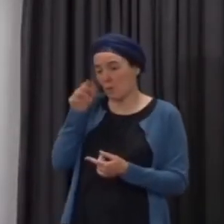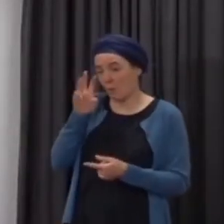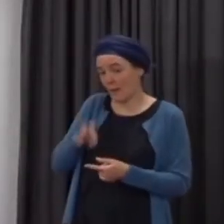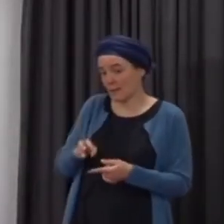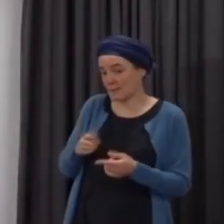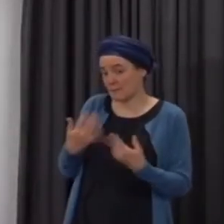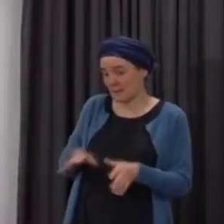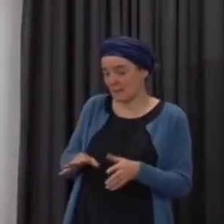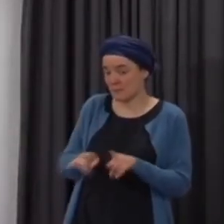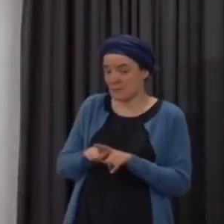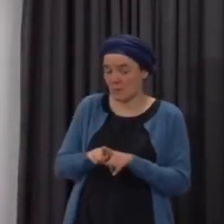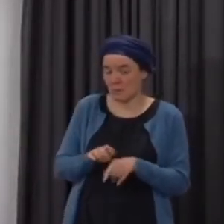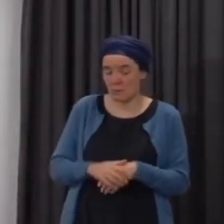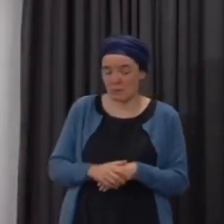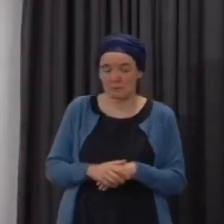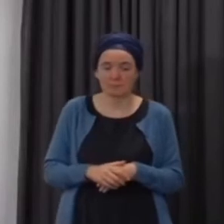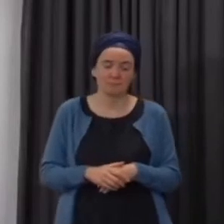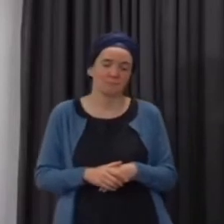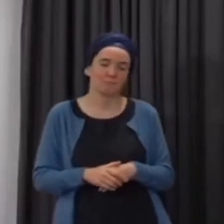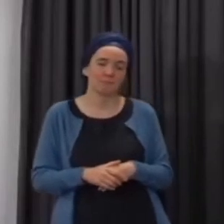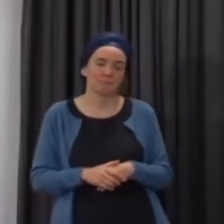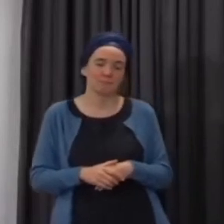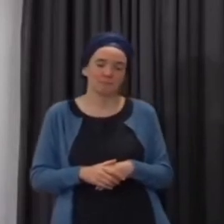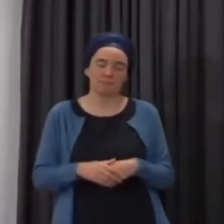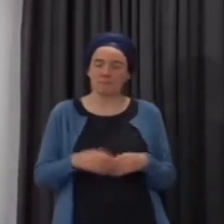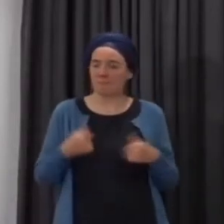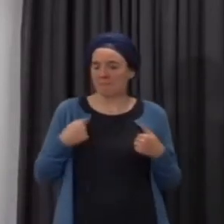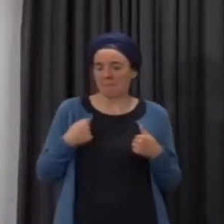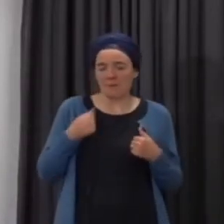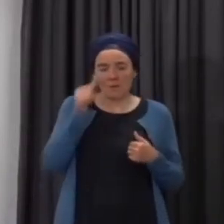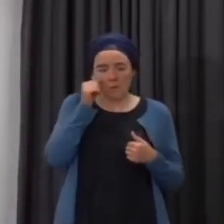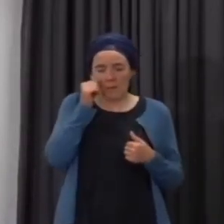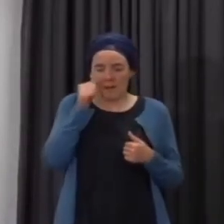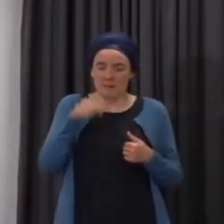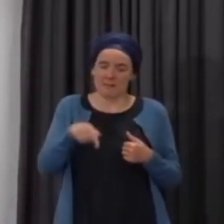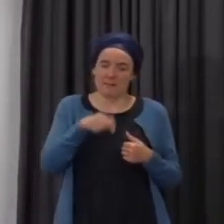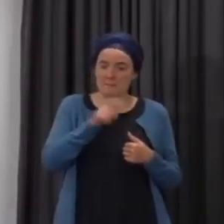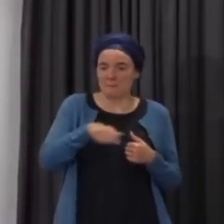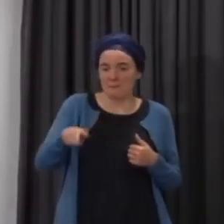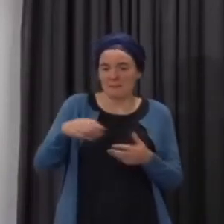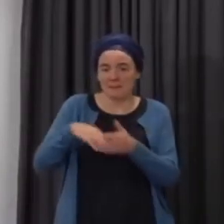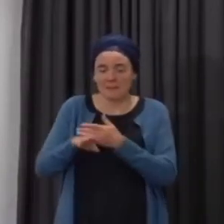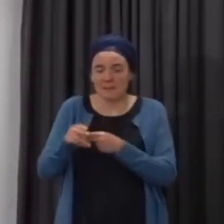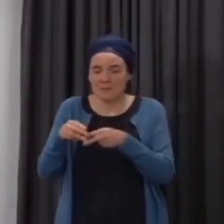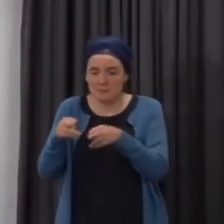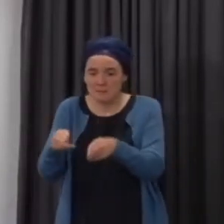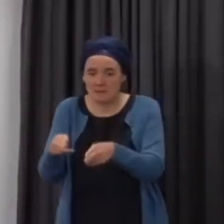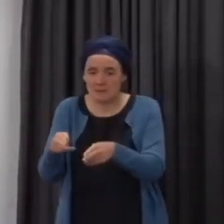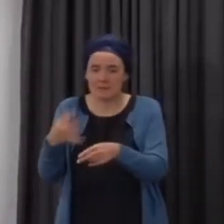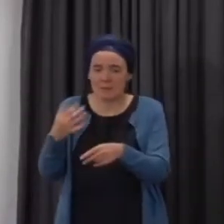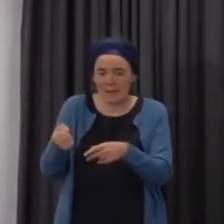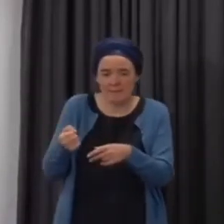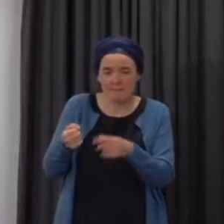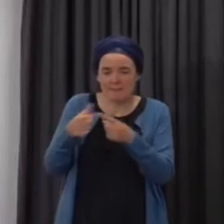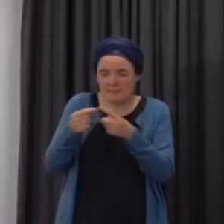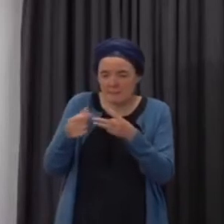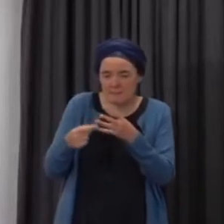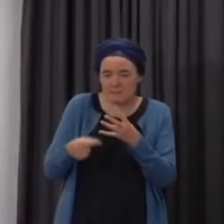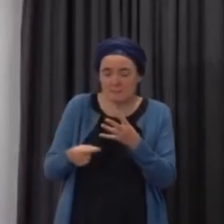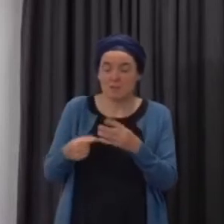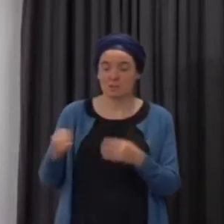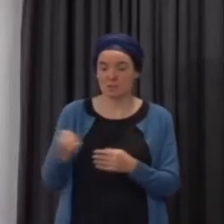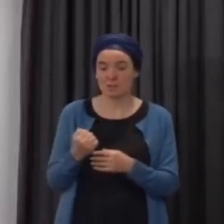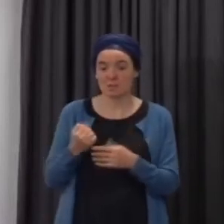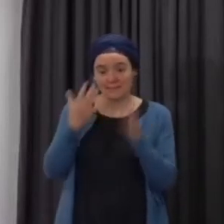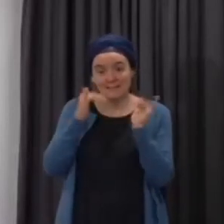into care homes. It was always the case that symptomatic people in a hospital setting should have been tested. Now, we'll learn more, as I say,